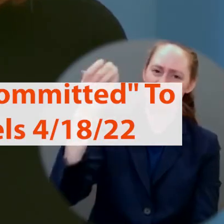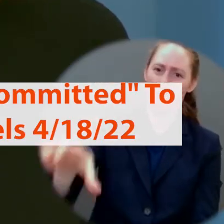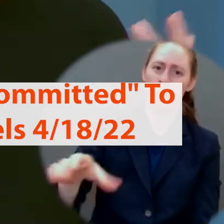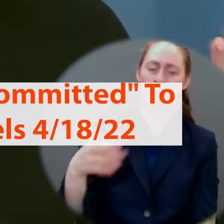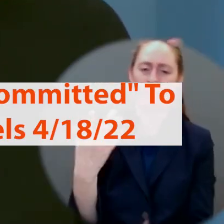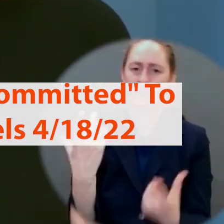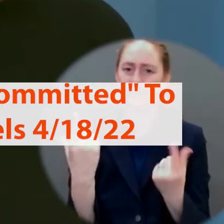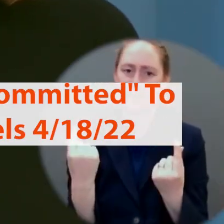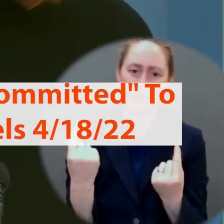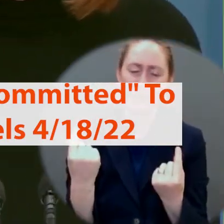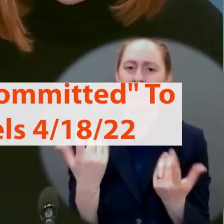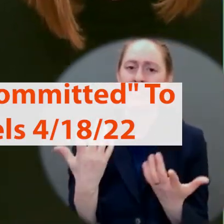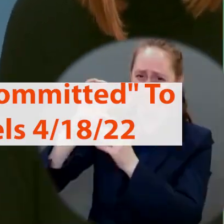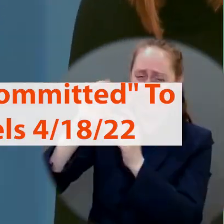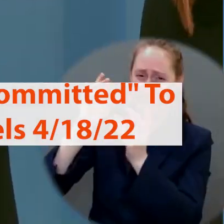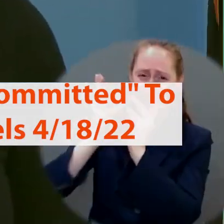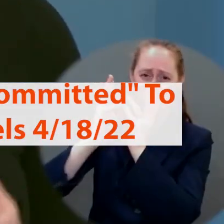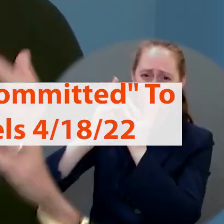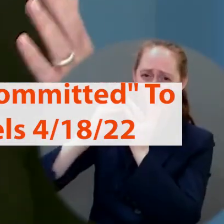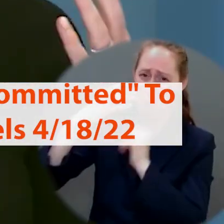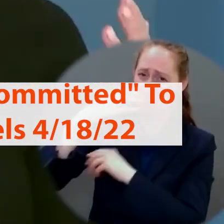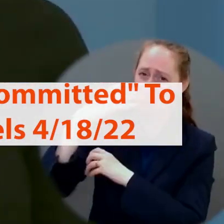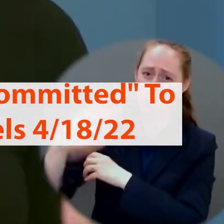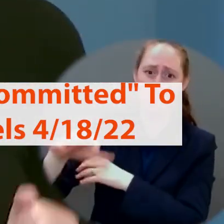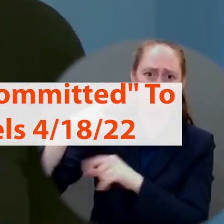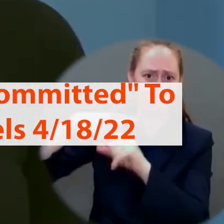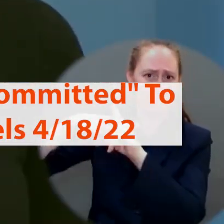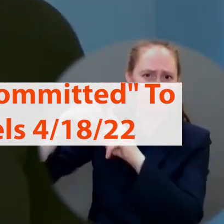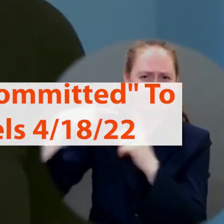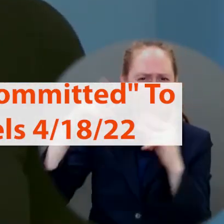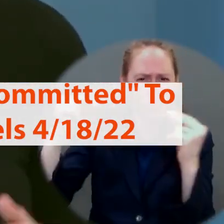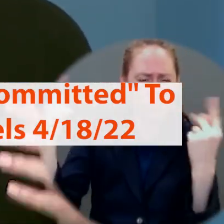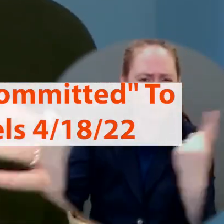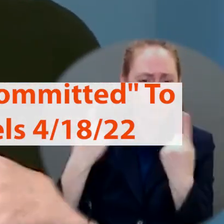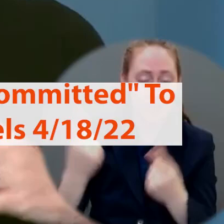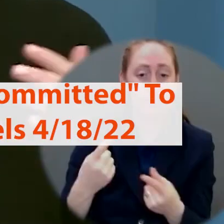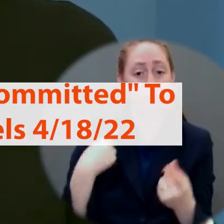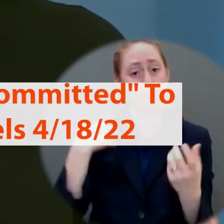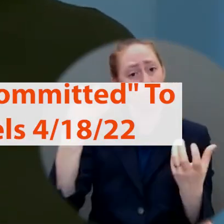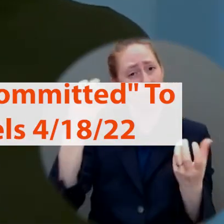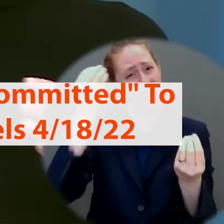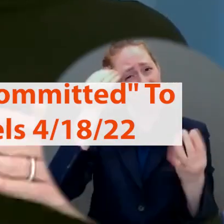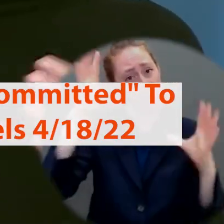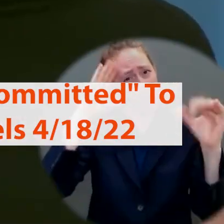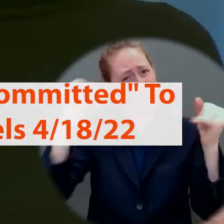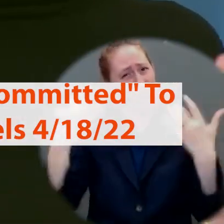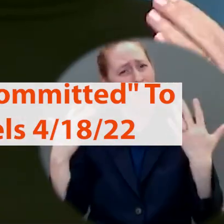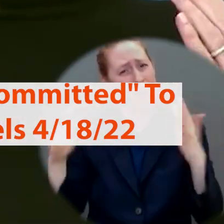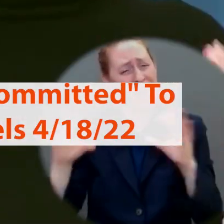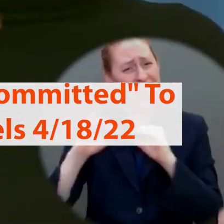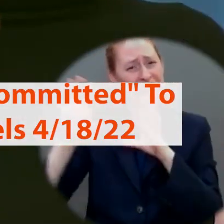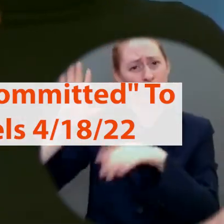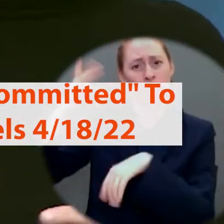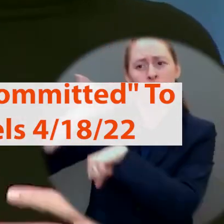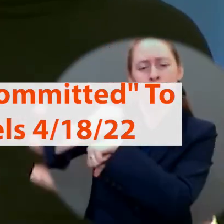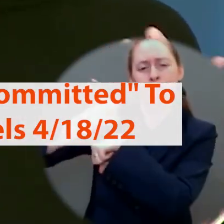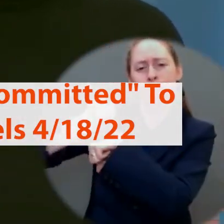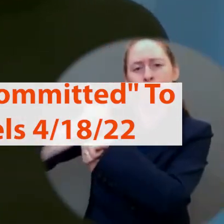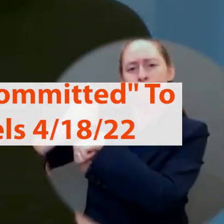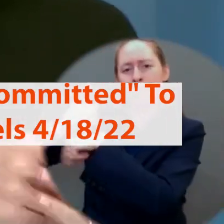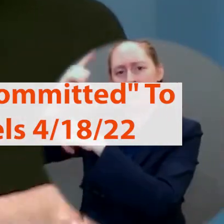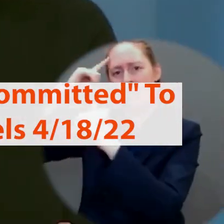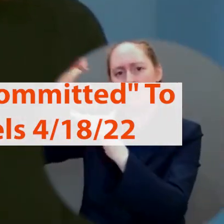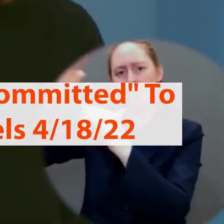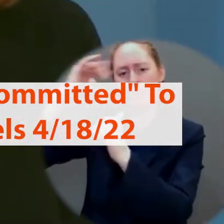that objective as president, that we will continue to work with Congress to take actions, but he has also not hesitated to take actions himself through his